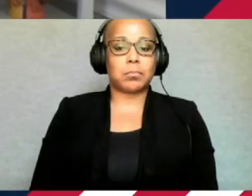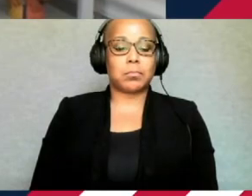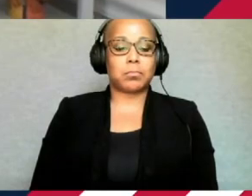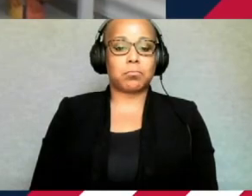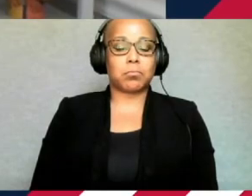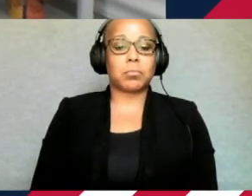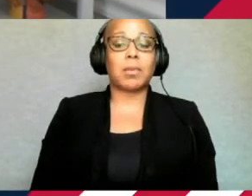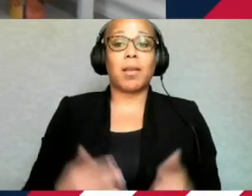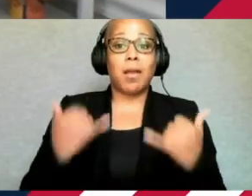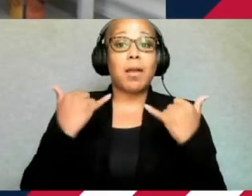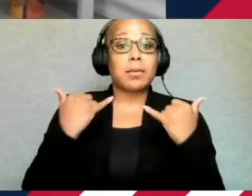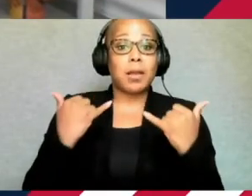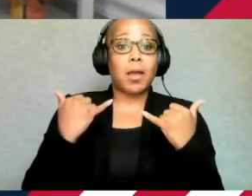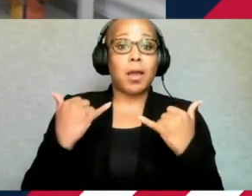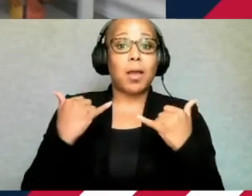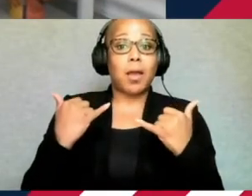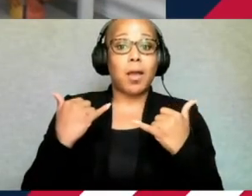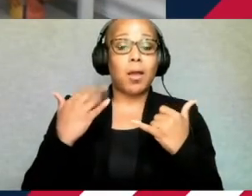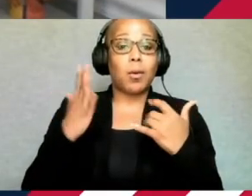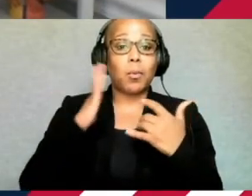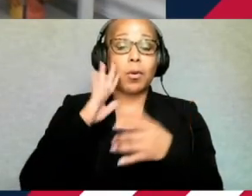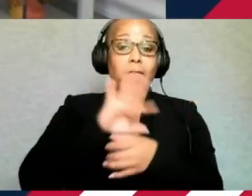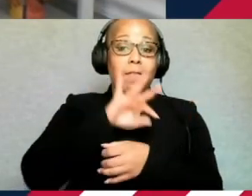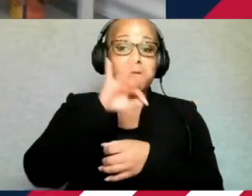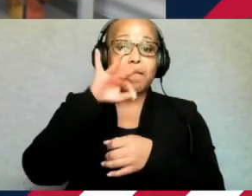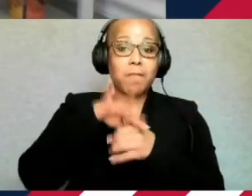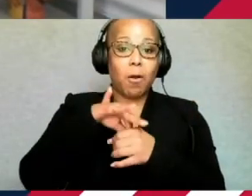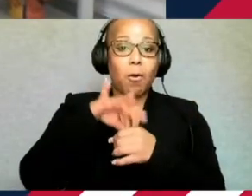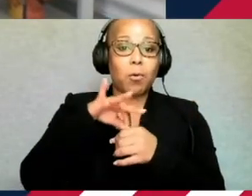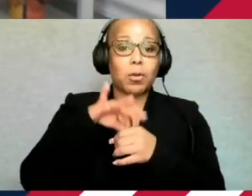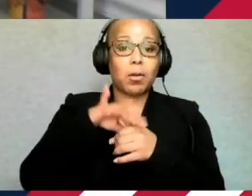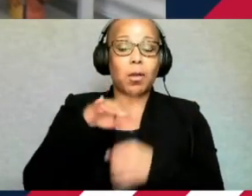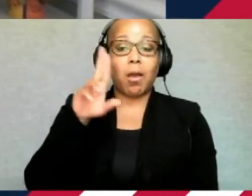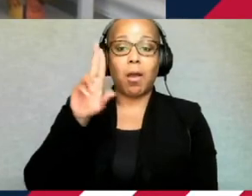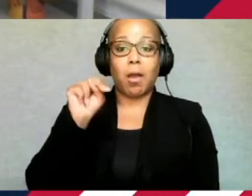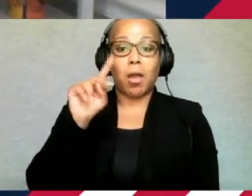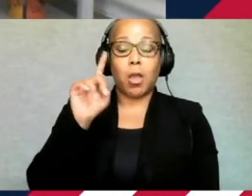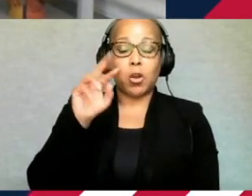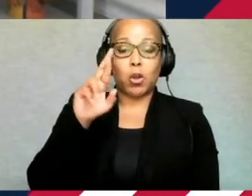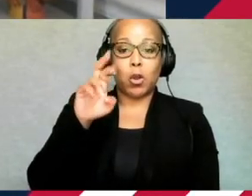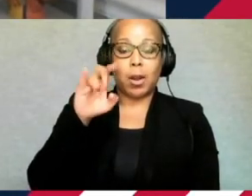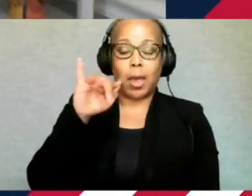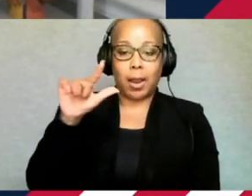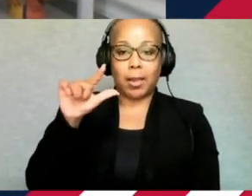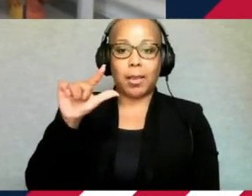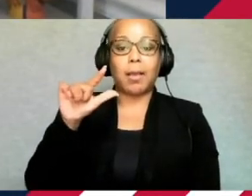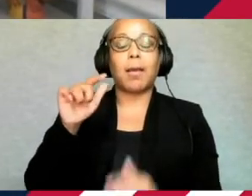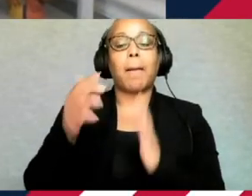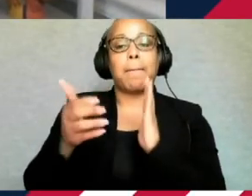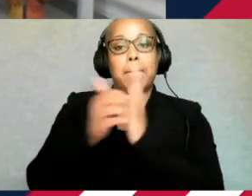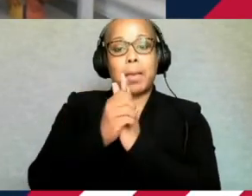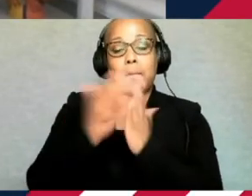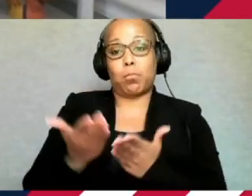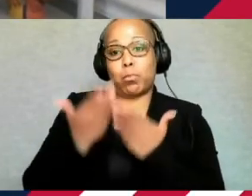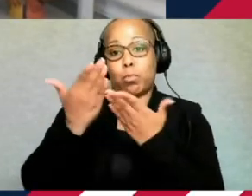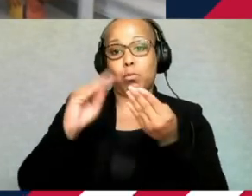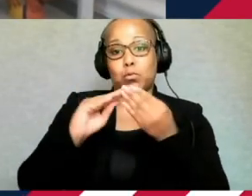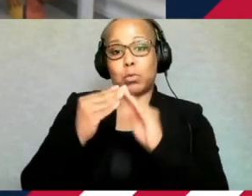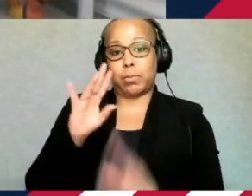Now we're going to vote on the underlying amendment, proposal number 7.